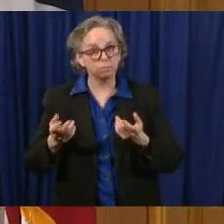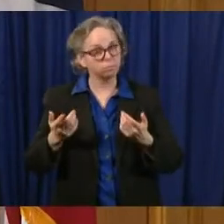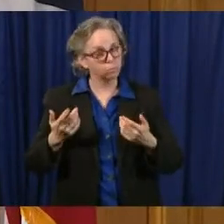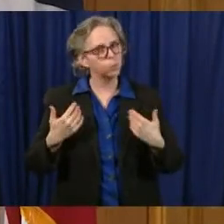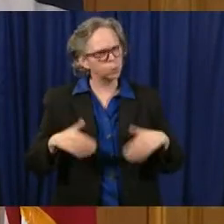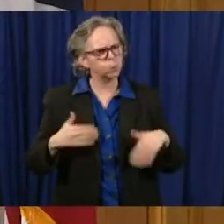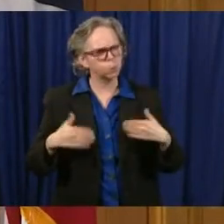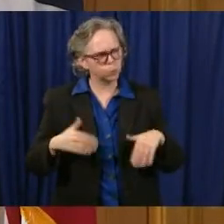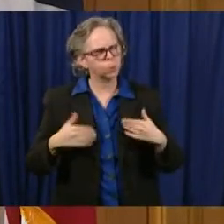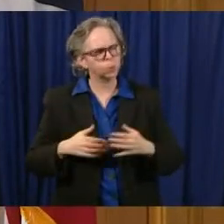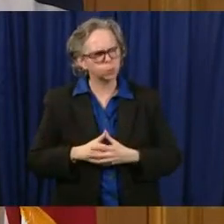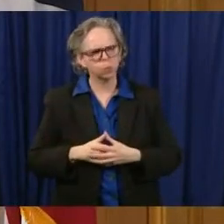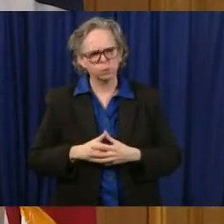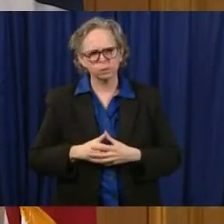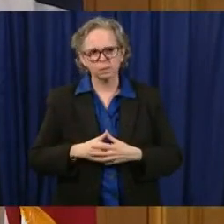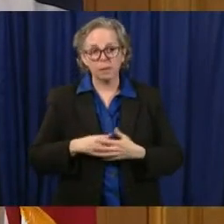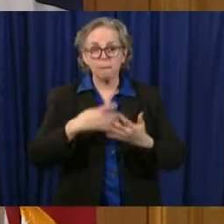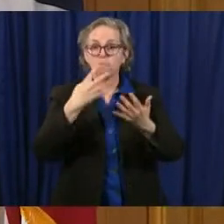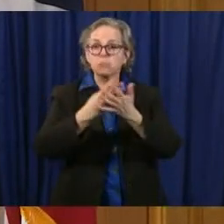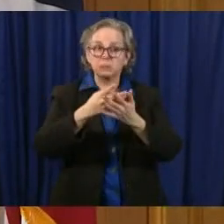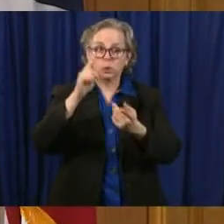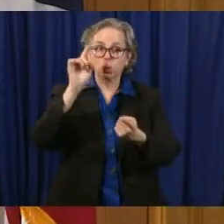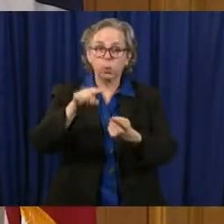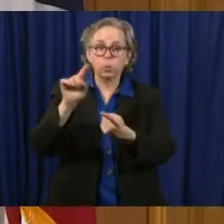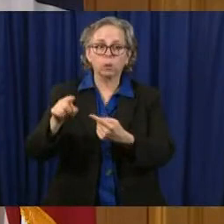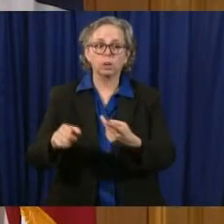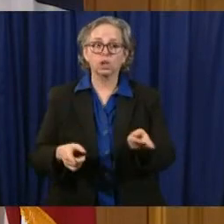meals. Why?